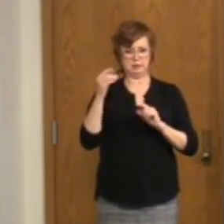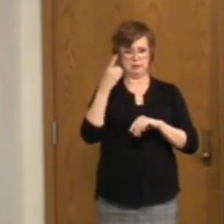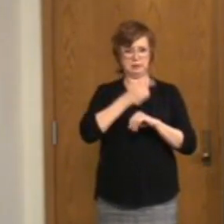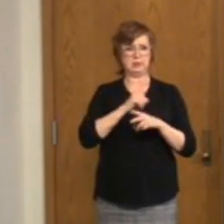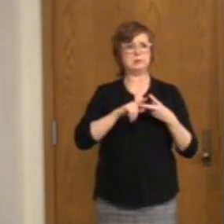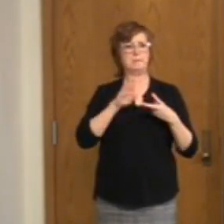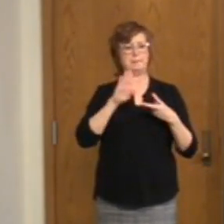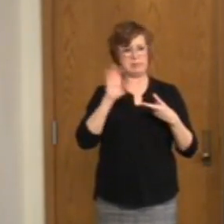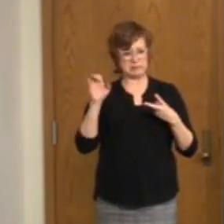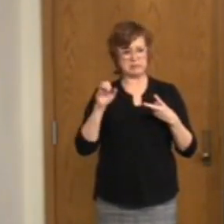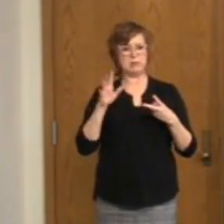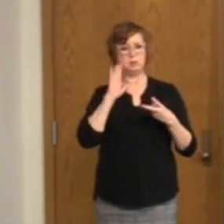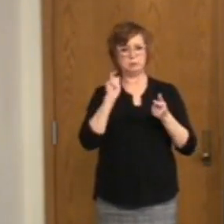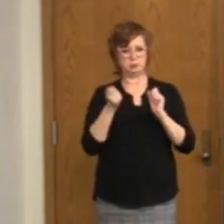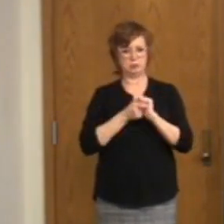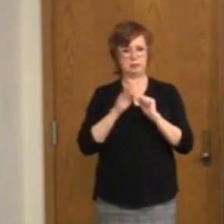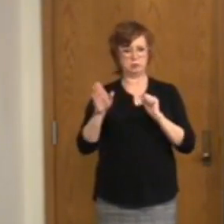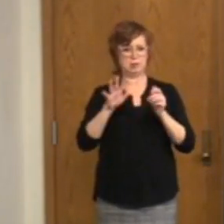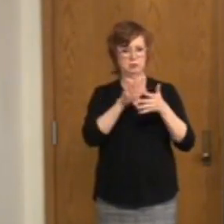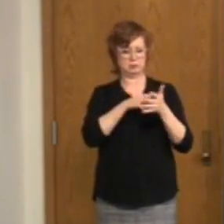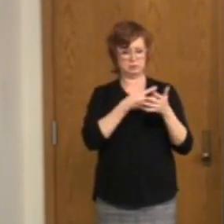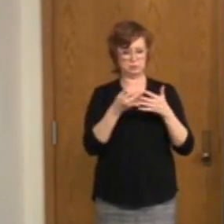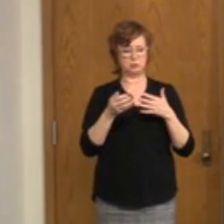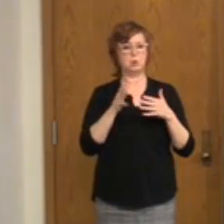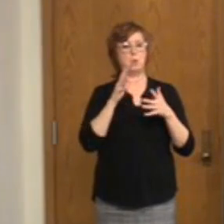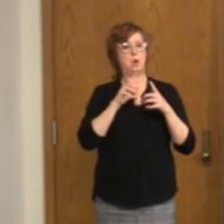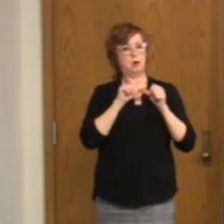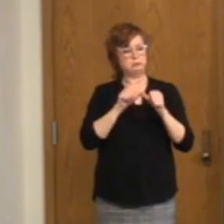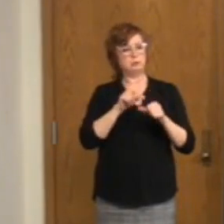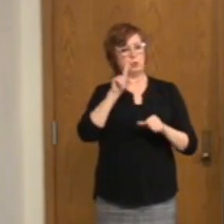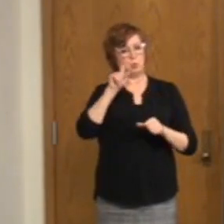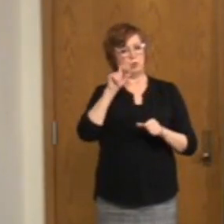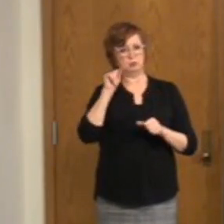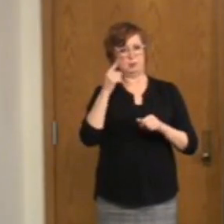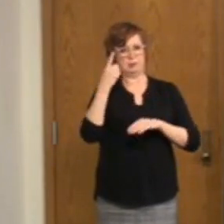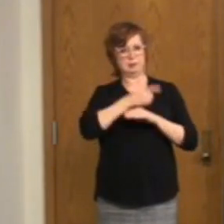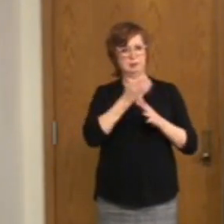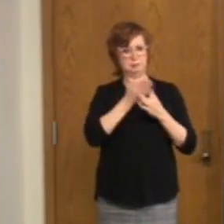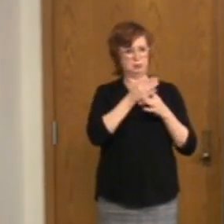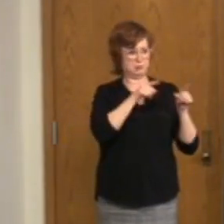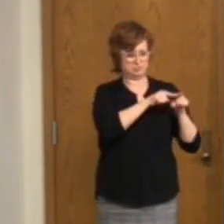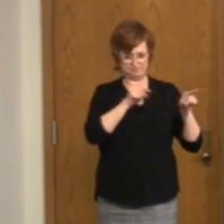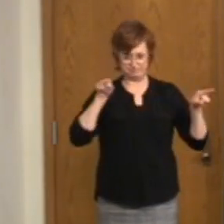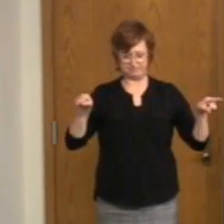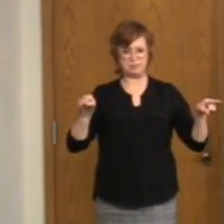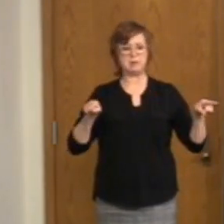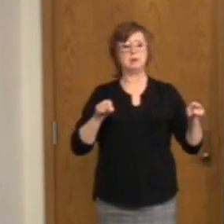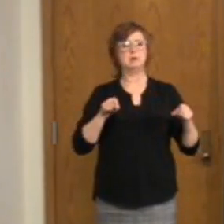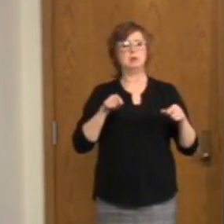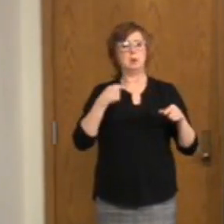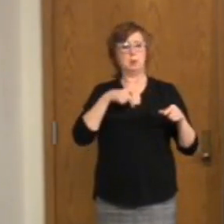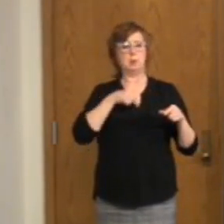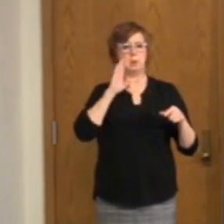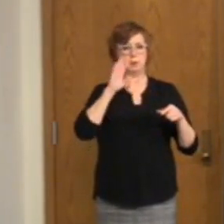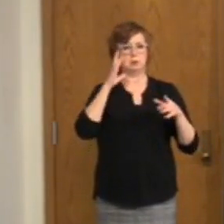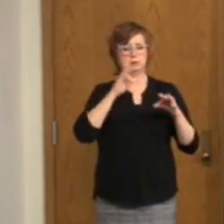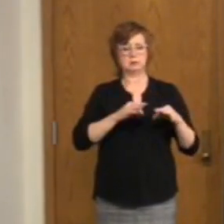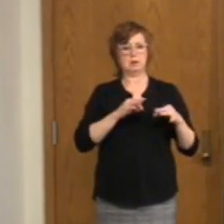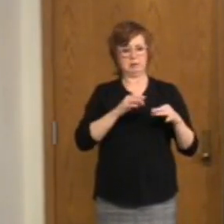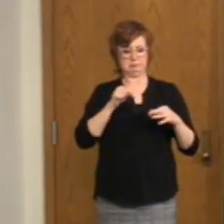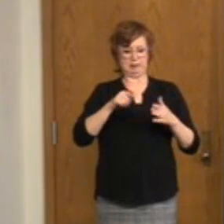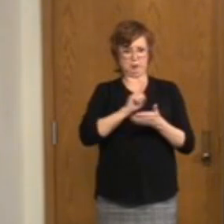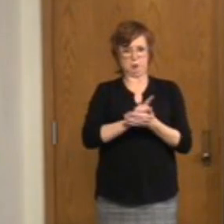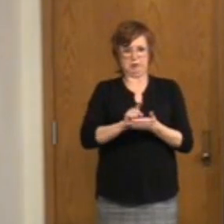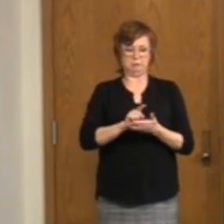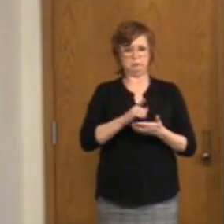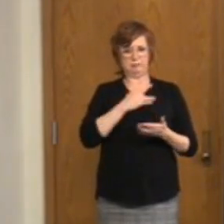British Columbia now has indicated they're going to go to this 120-day interval. There will be a decision made here in Saskatchewan, likely in the next number of days,